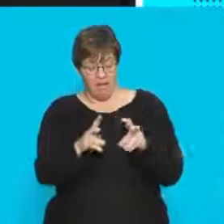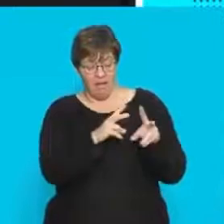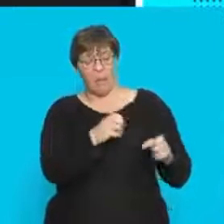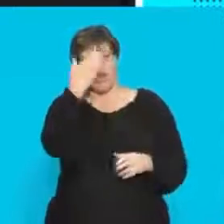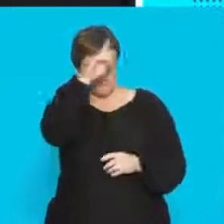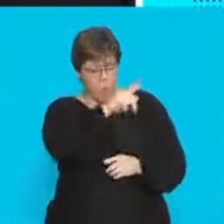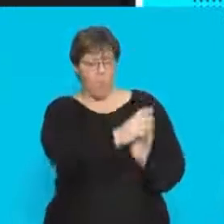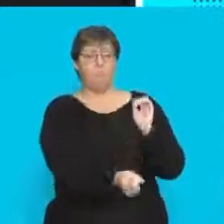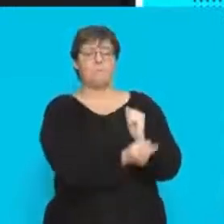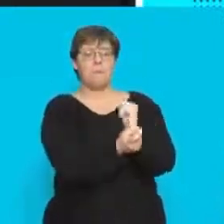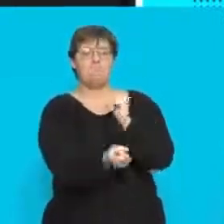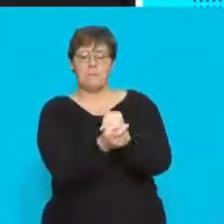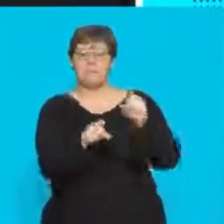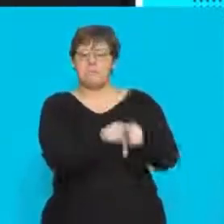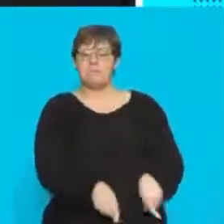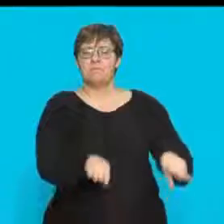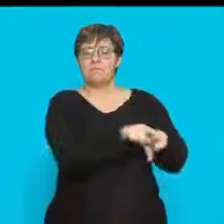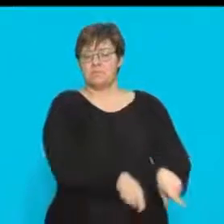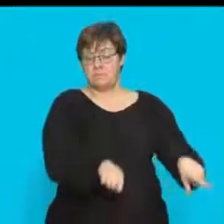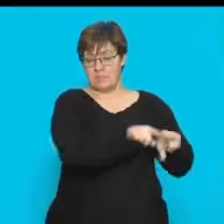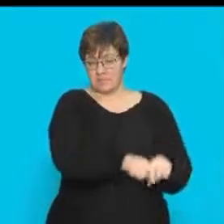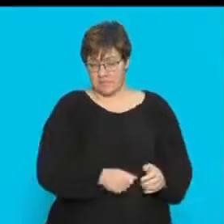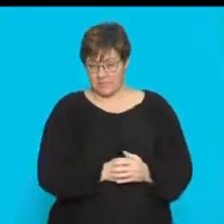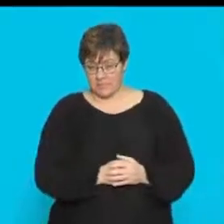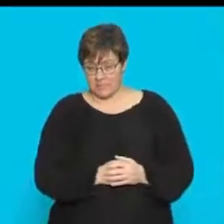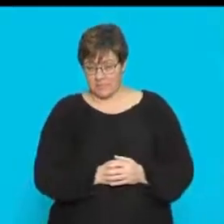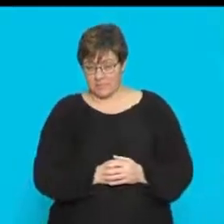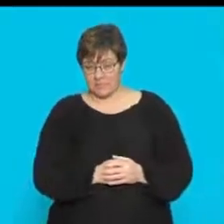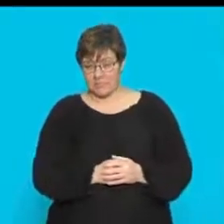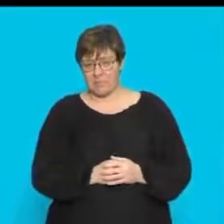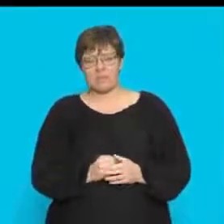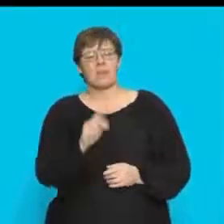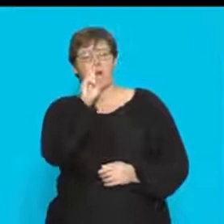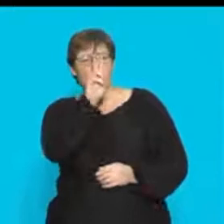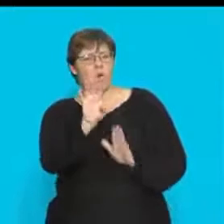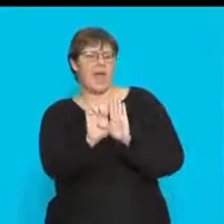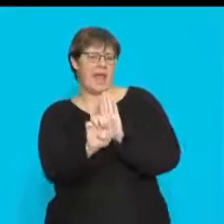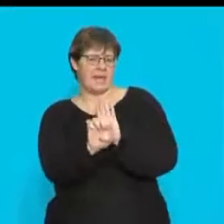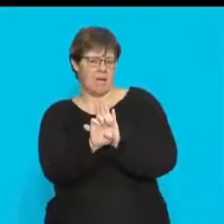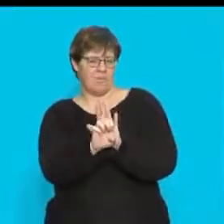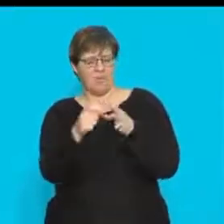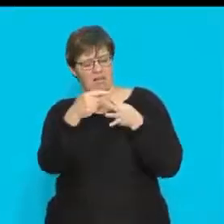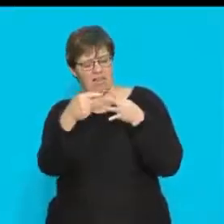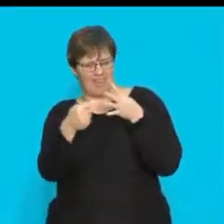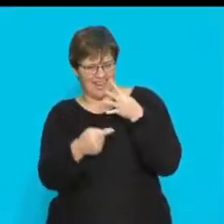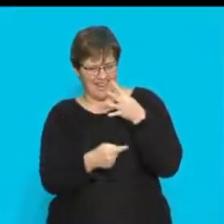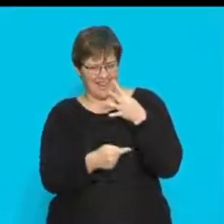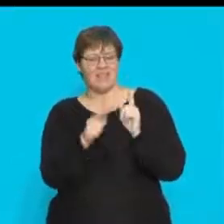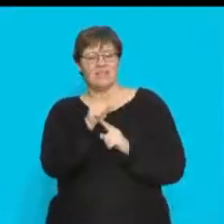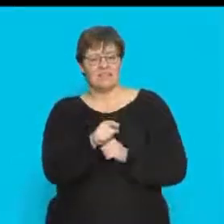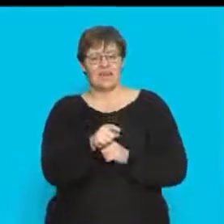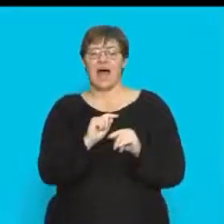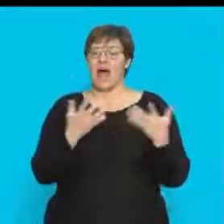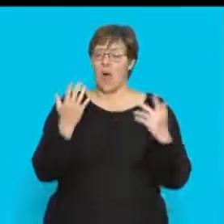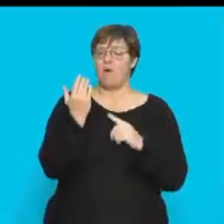of cloning, I know what I'm going to get. Now guys, you need to look at a few examples